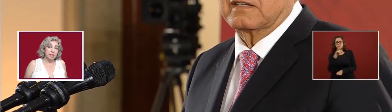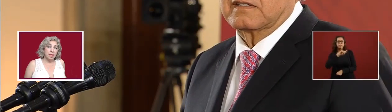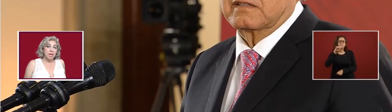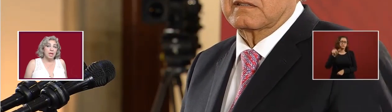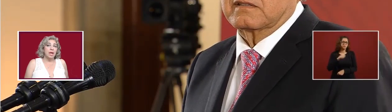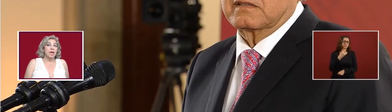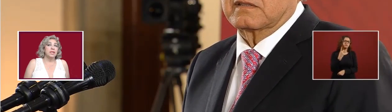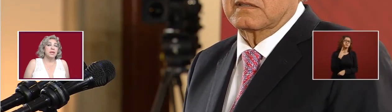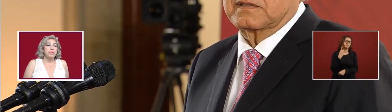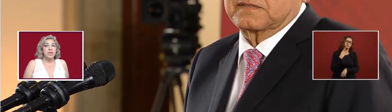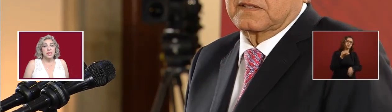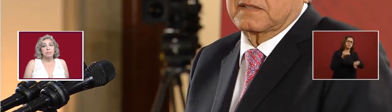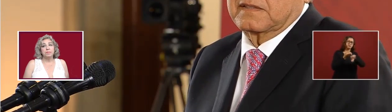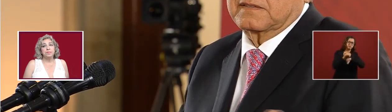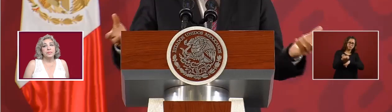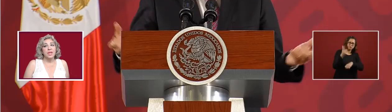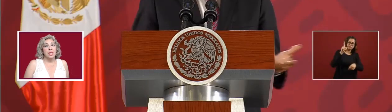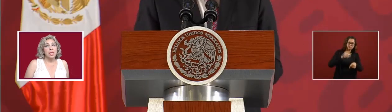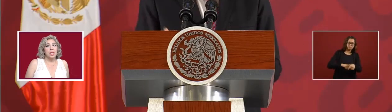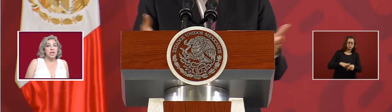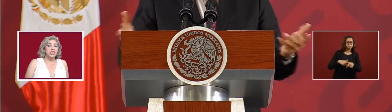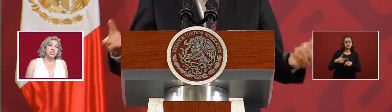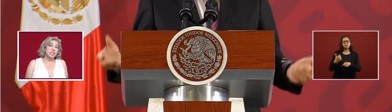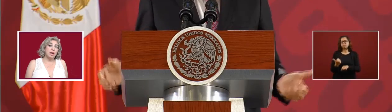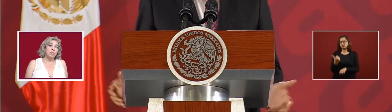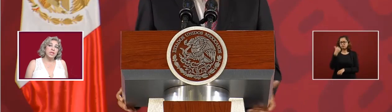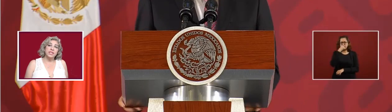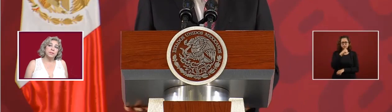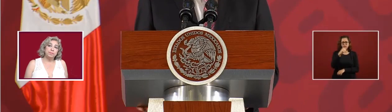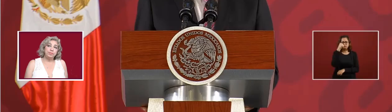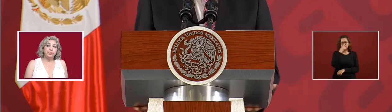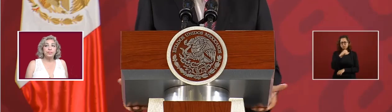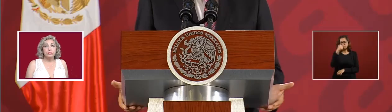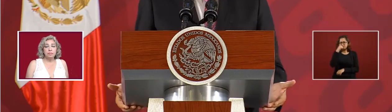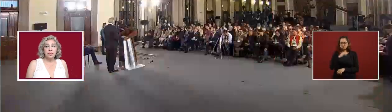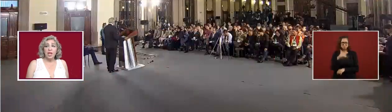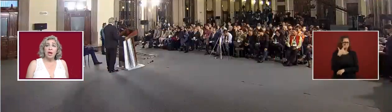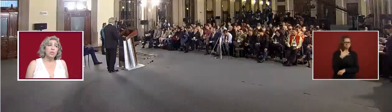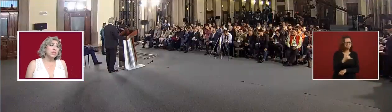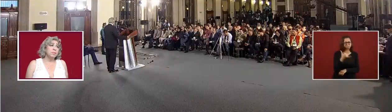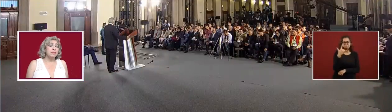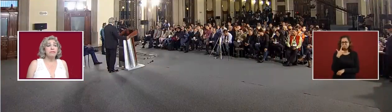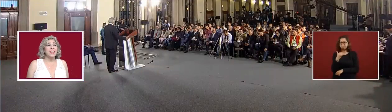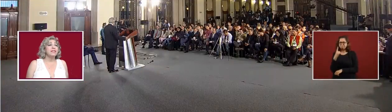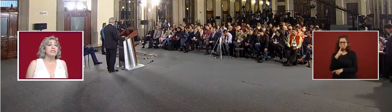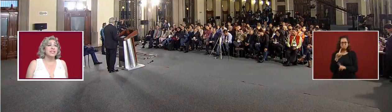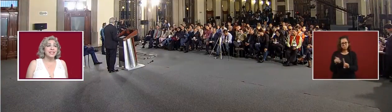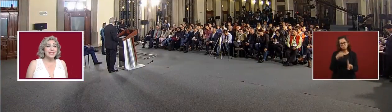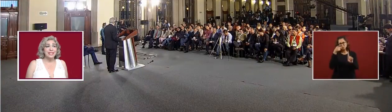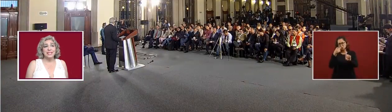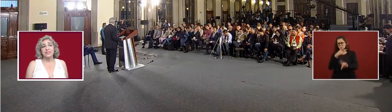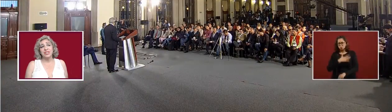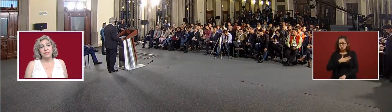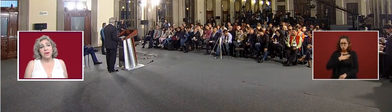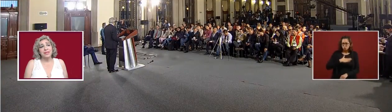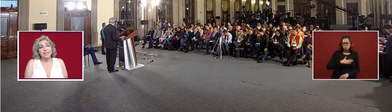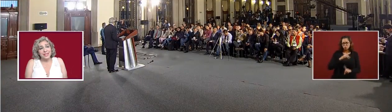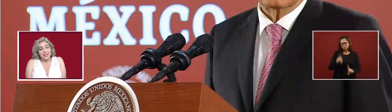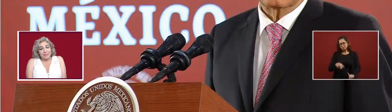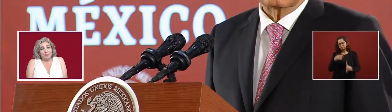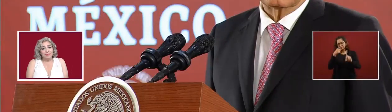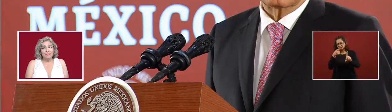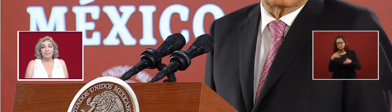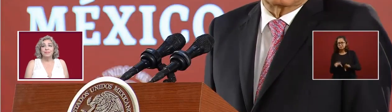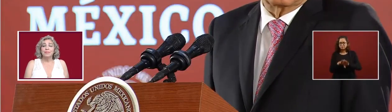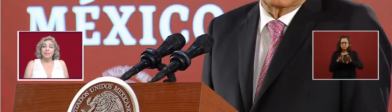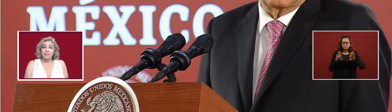deputy, and she's always, always been fighting for justice, for democracy,